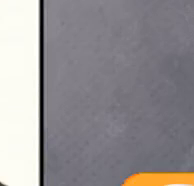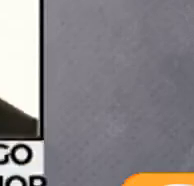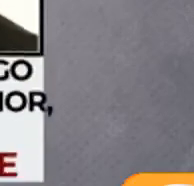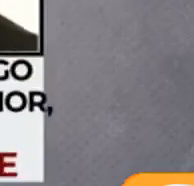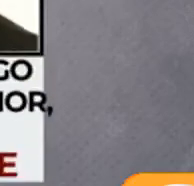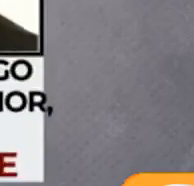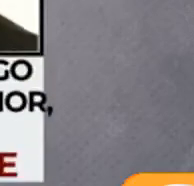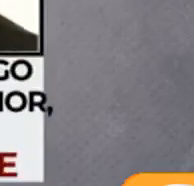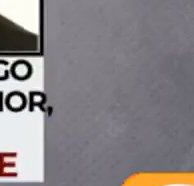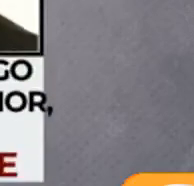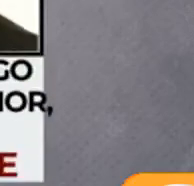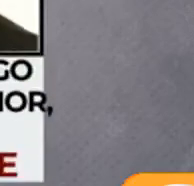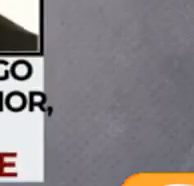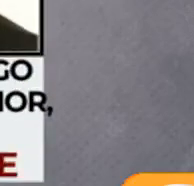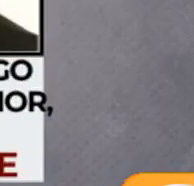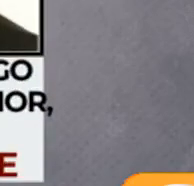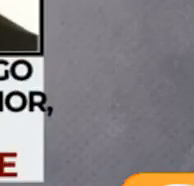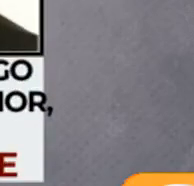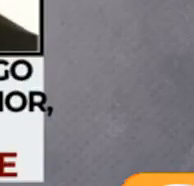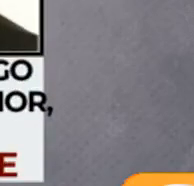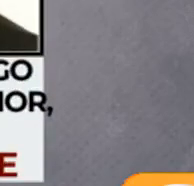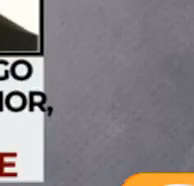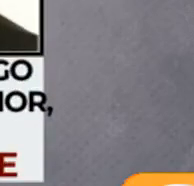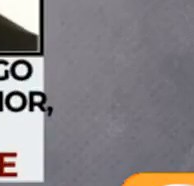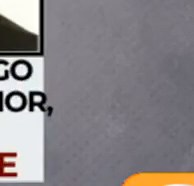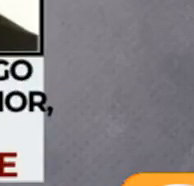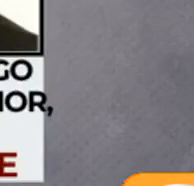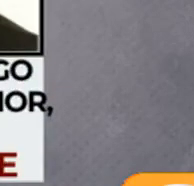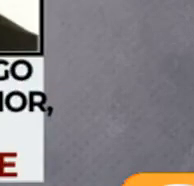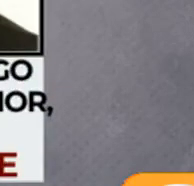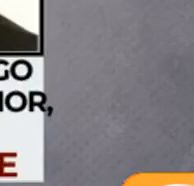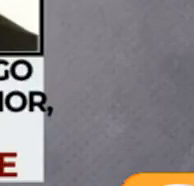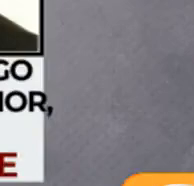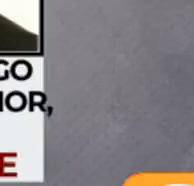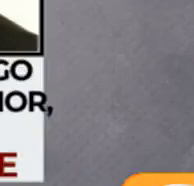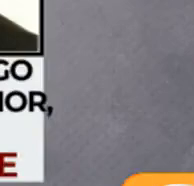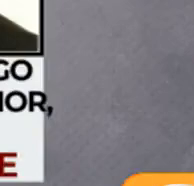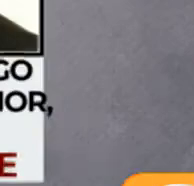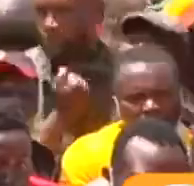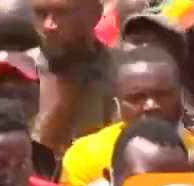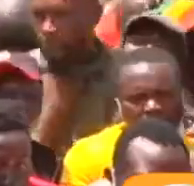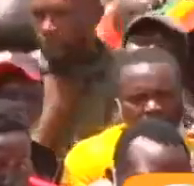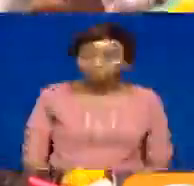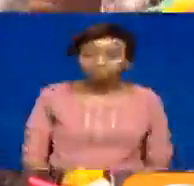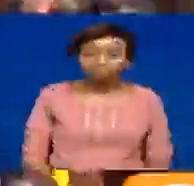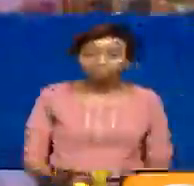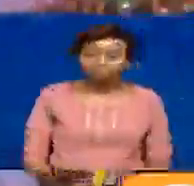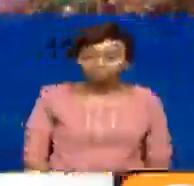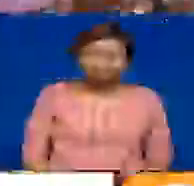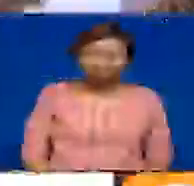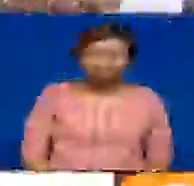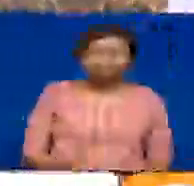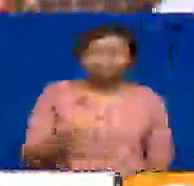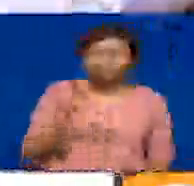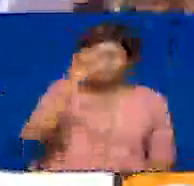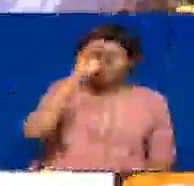Jibebe party leader William Kavogo, who have complicated the Kiambu gubernatorial primaries after joining Kenya Kwanza Alliance. In a county that